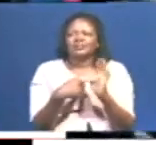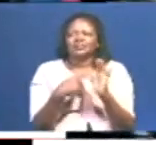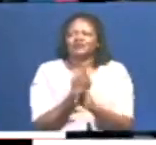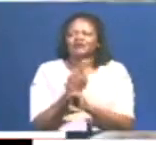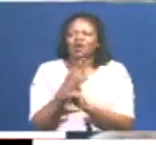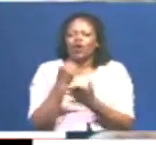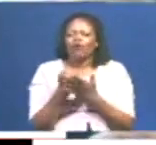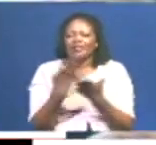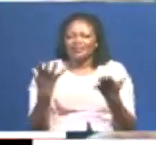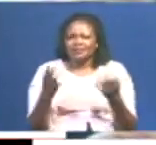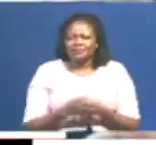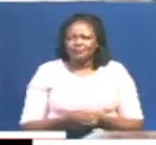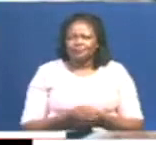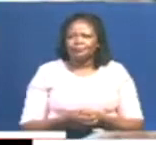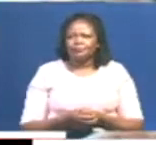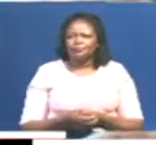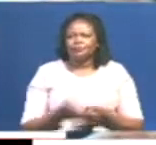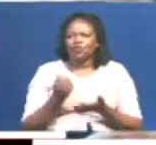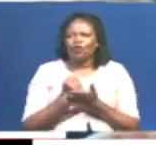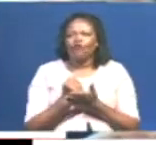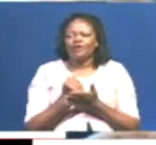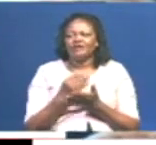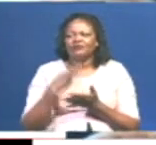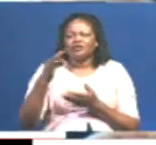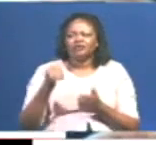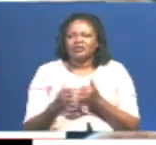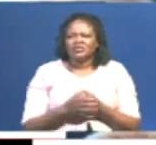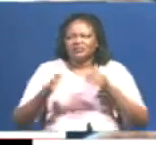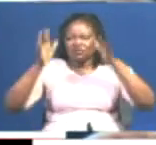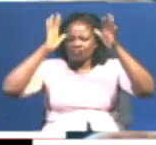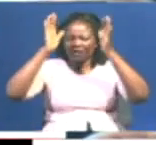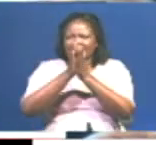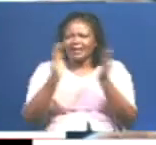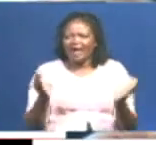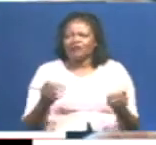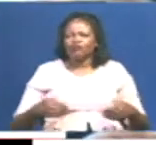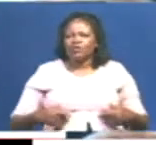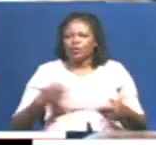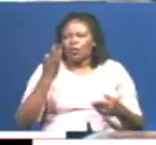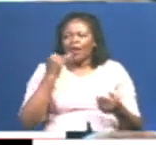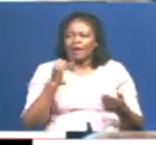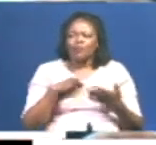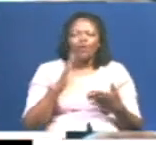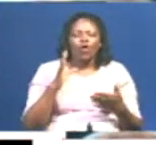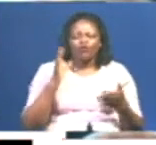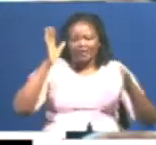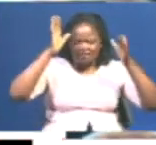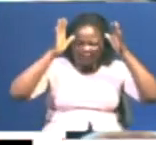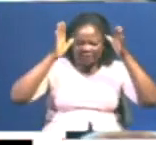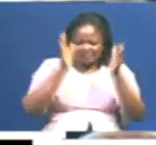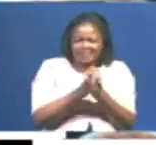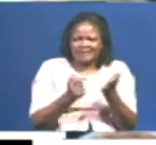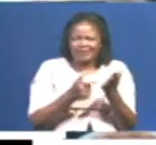products. Where the coffee world is going, it's really innovative and encouraging to the youth because it's more of innovations and